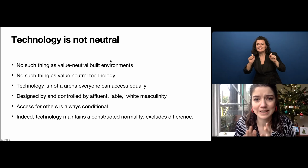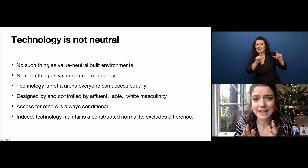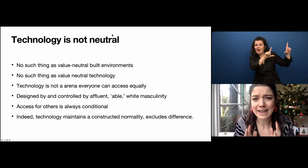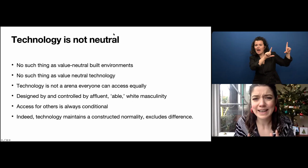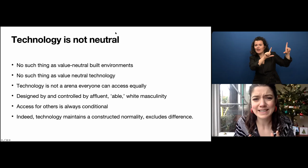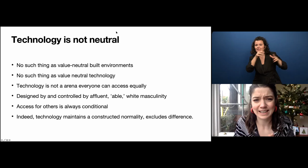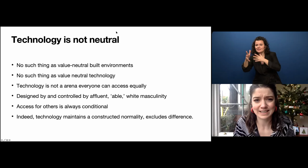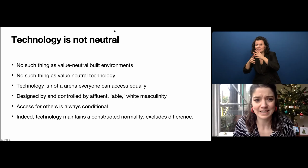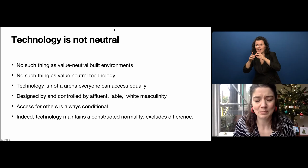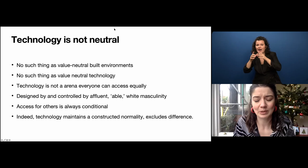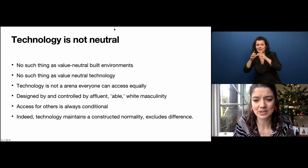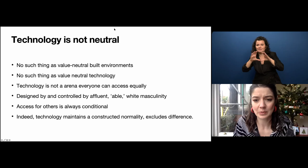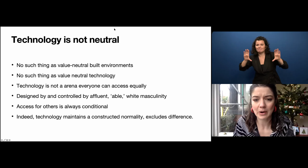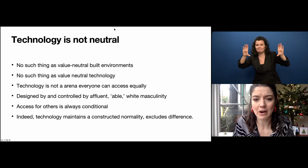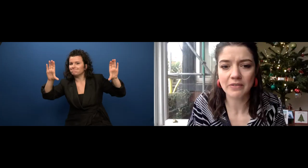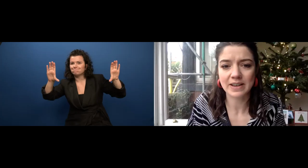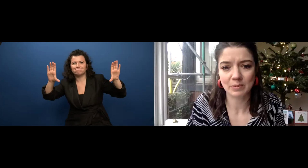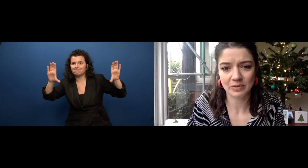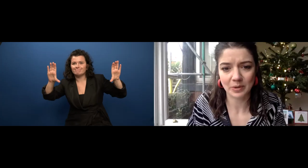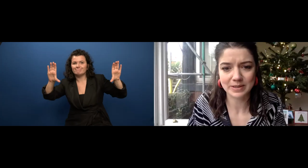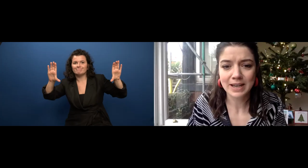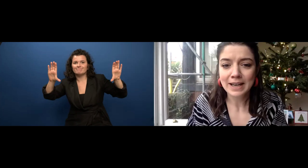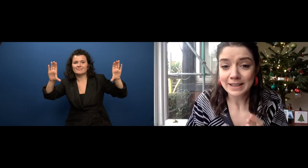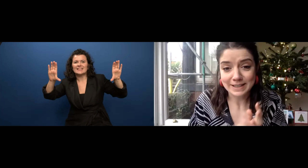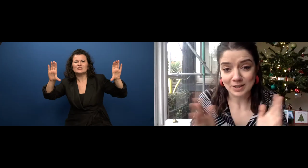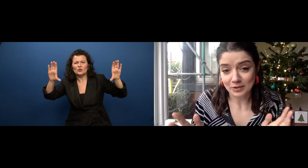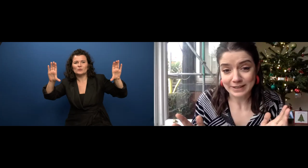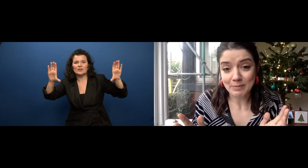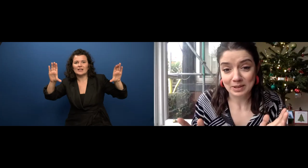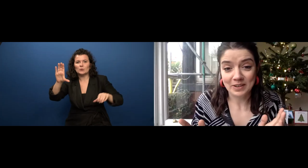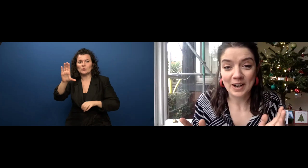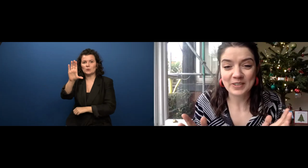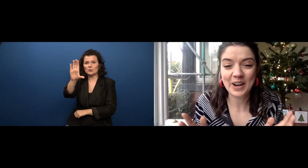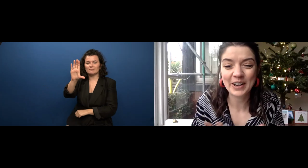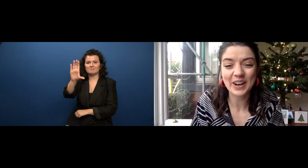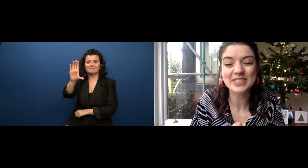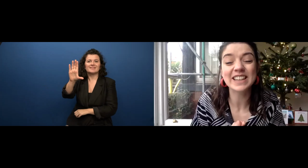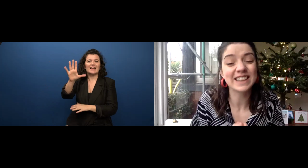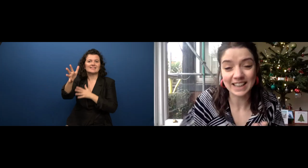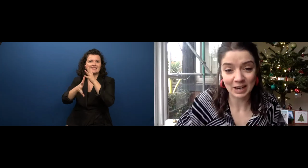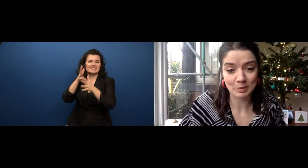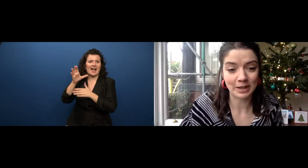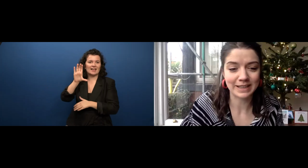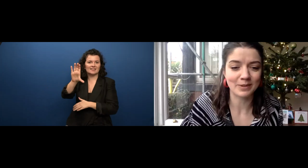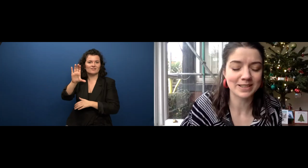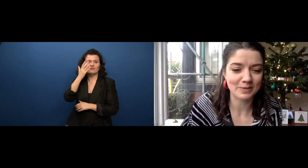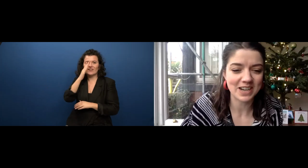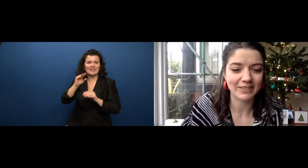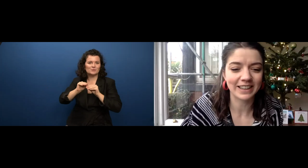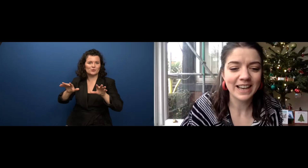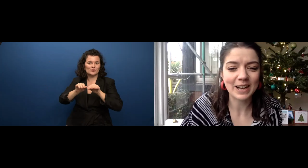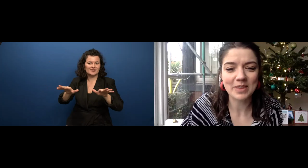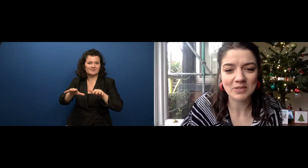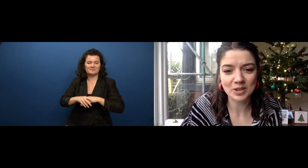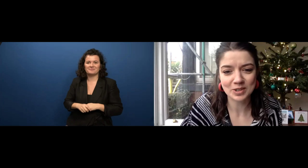absolutely no problem. Inaccessible to our Facebook viewers. This is another example. How's that? That would be brilliant. So I'll stop